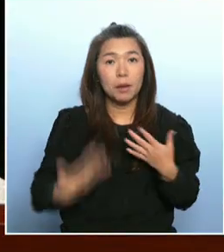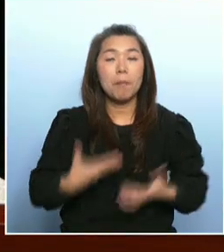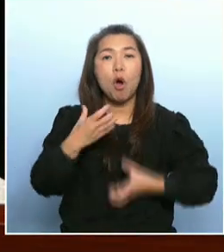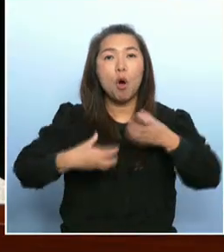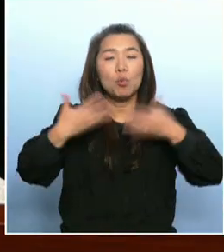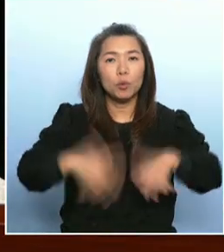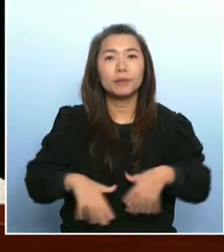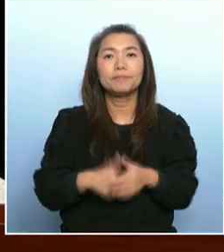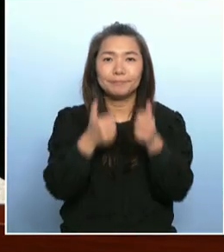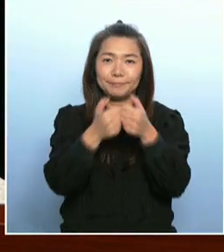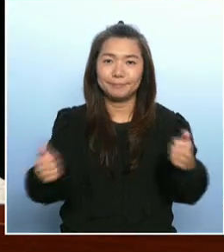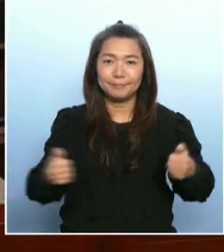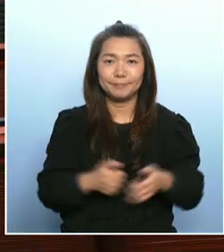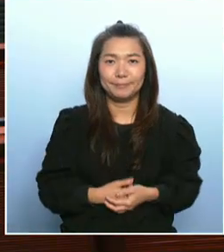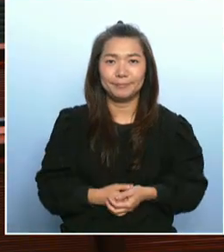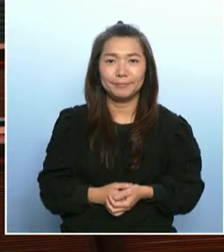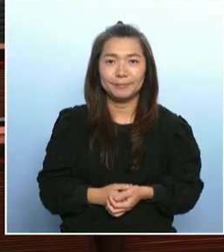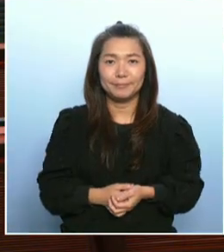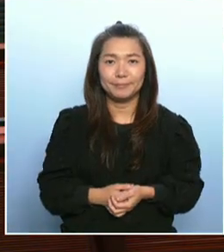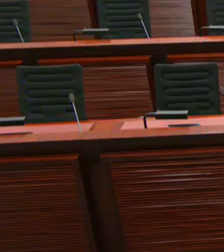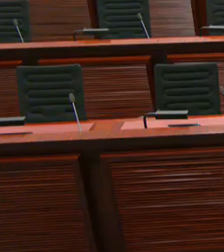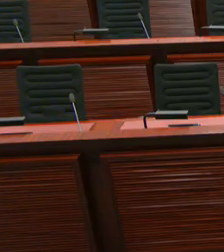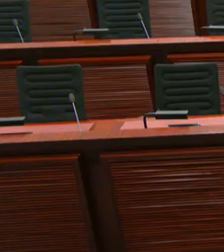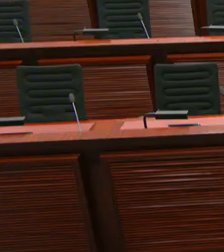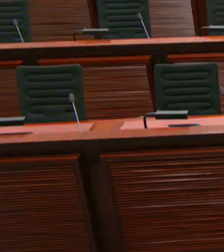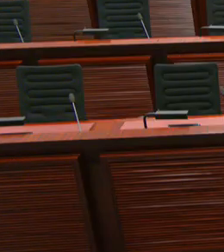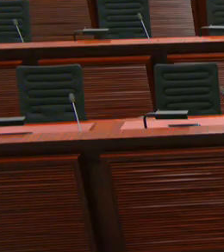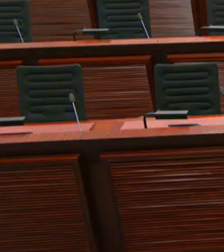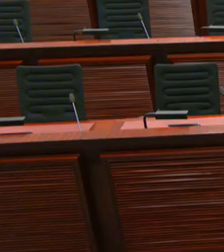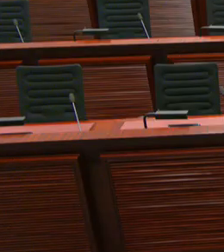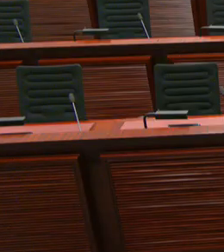business, the meeting is adjourned. Thank you.